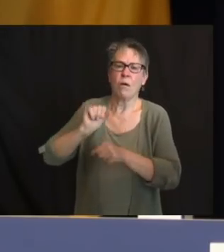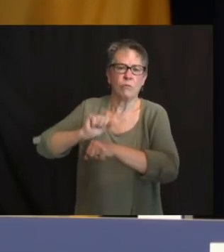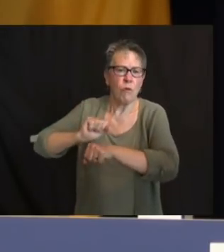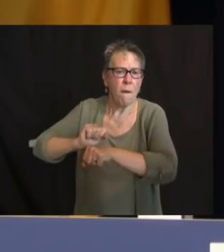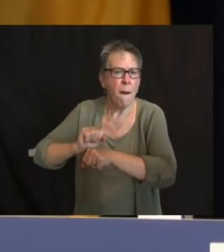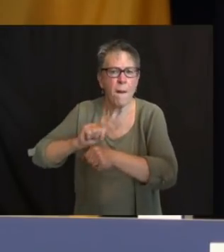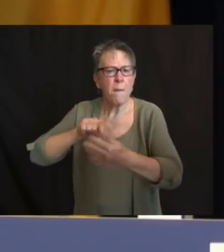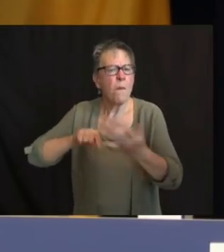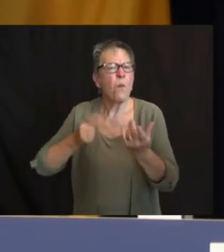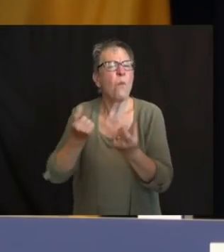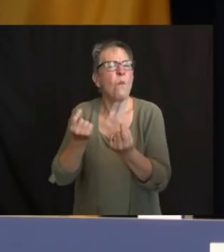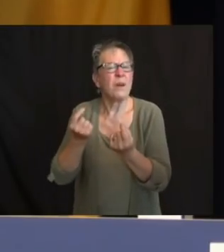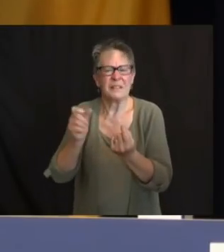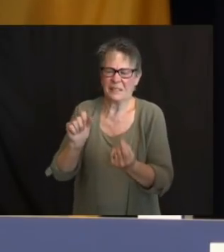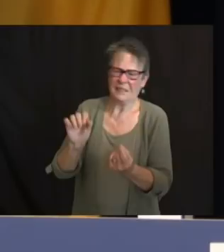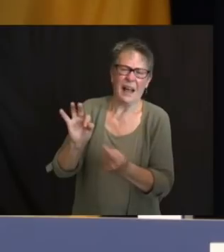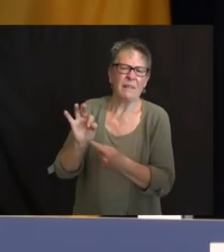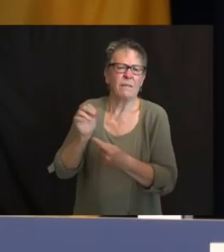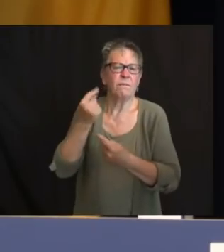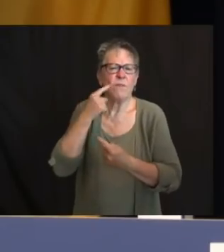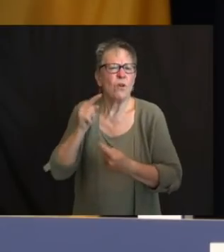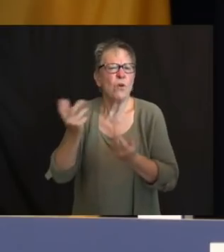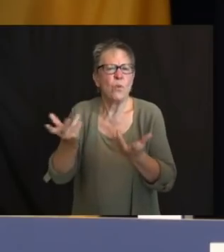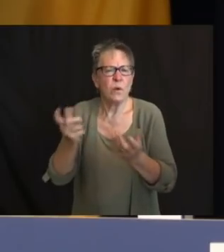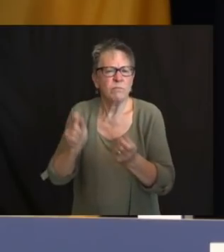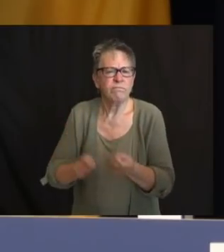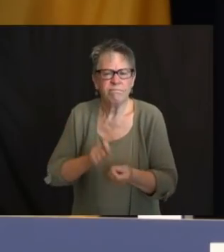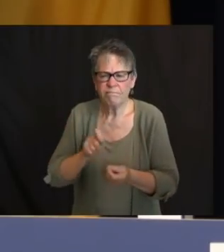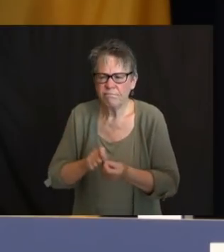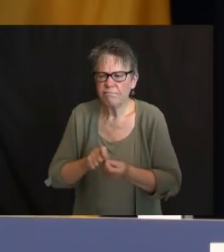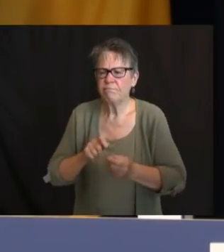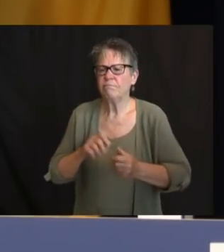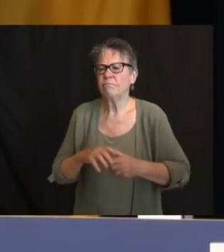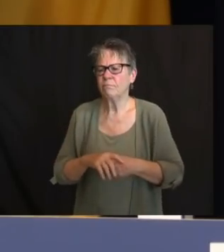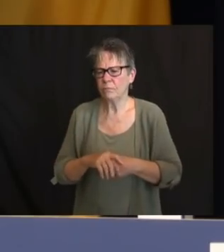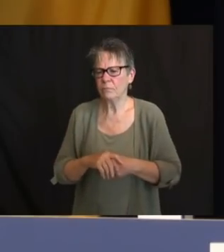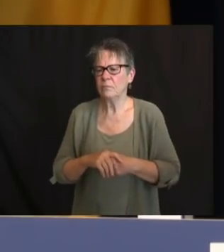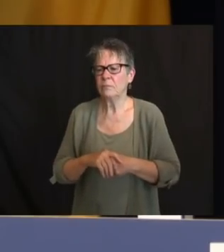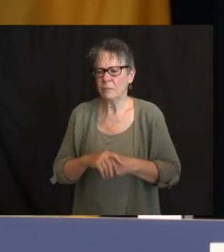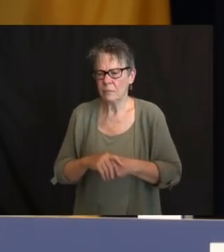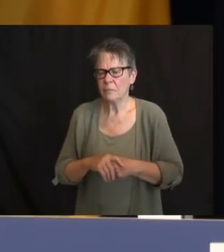required to support a statewide enhanced contact tracing effort.